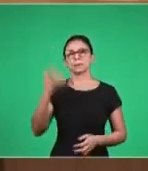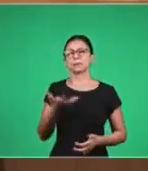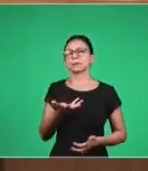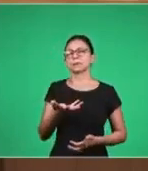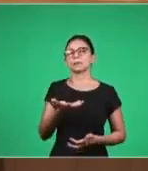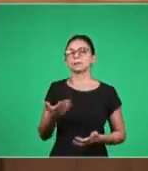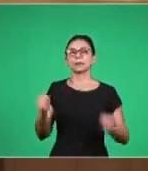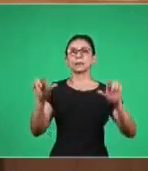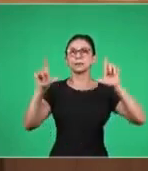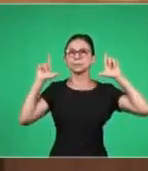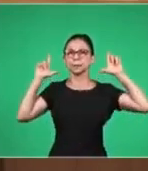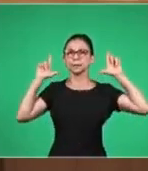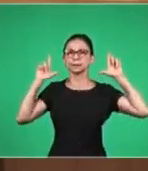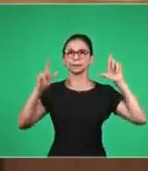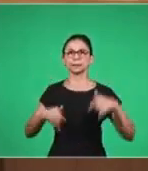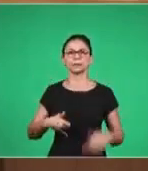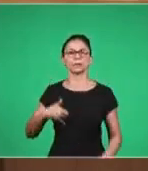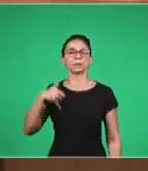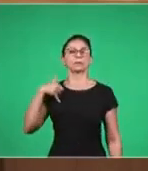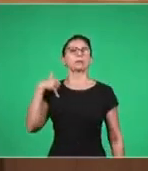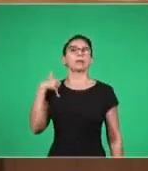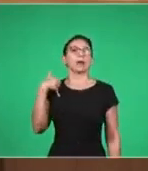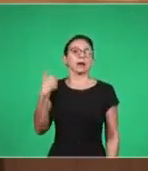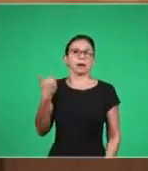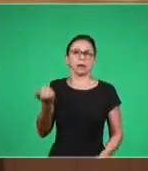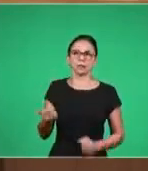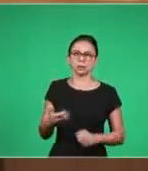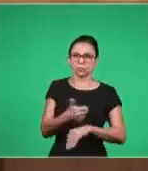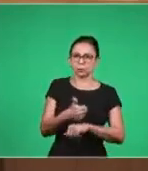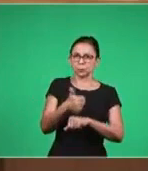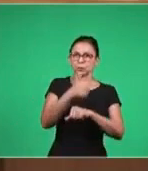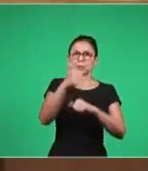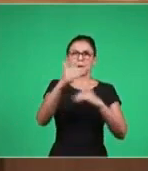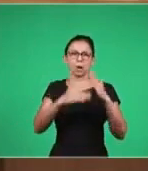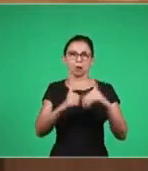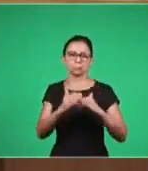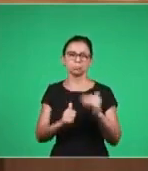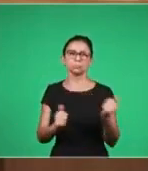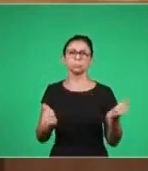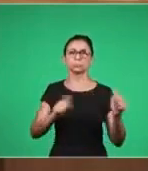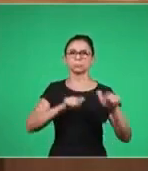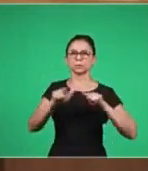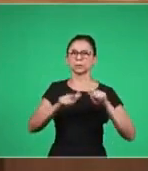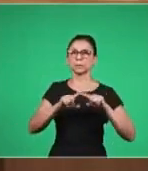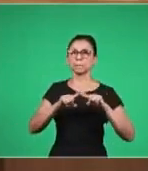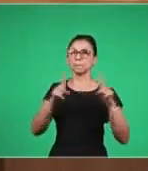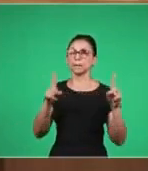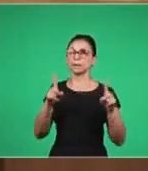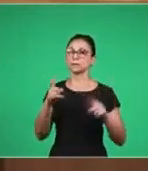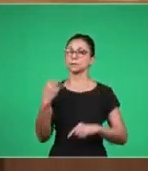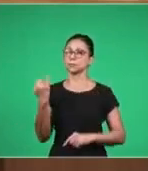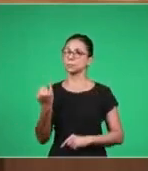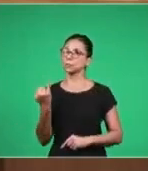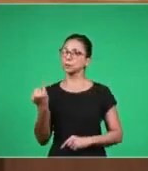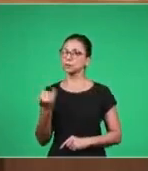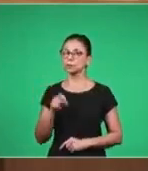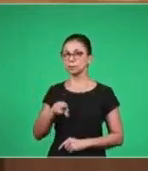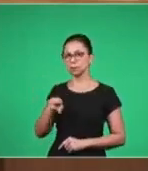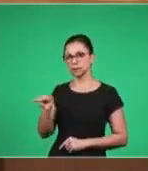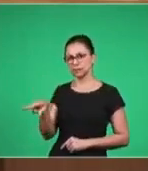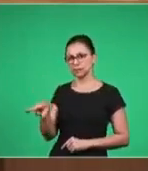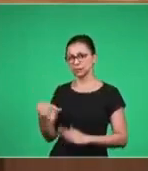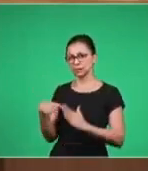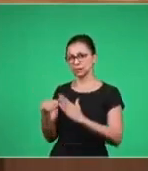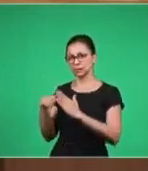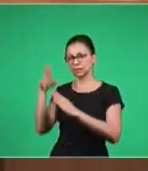People think they can go to church to show off and to do whatever they want, but that is not the case. The house